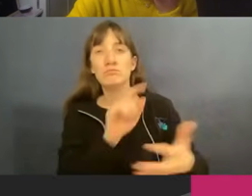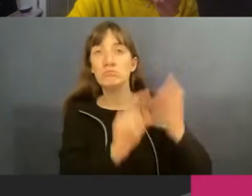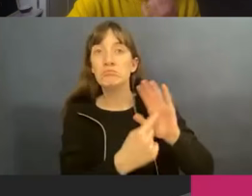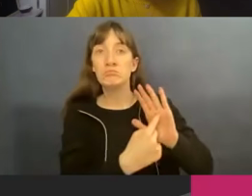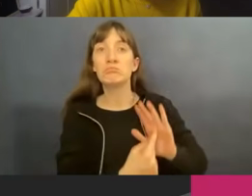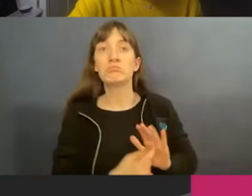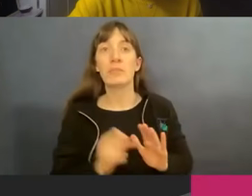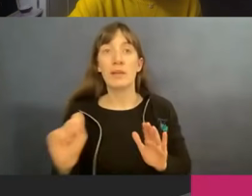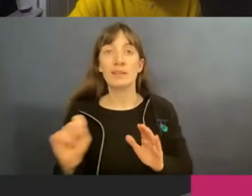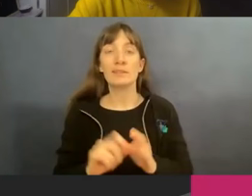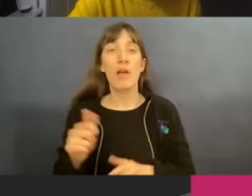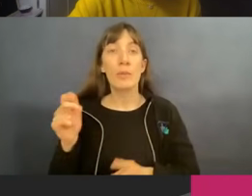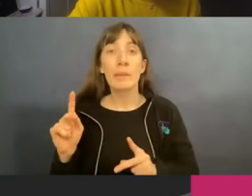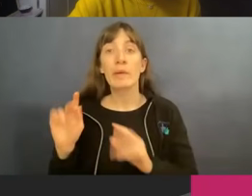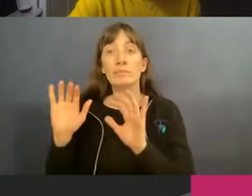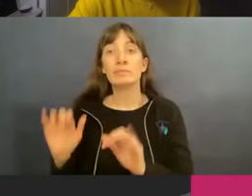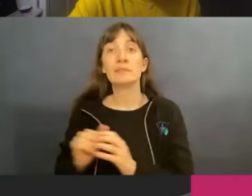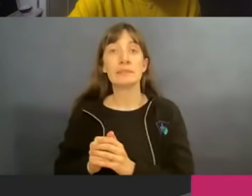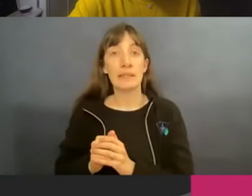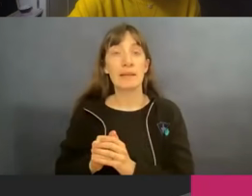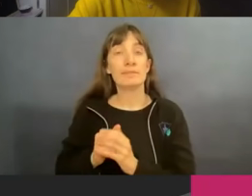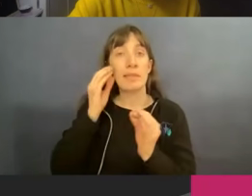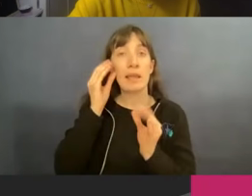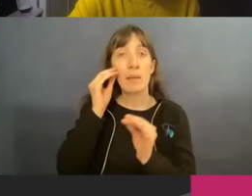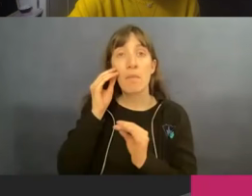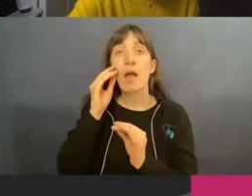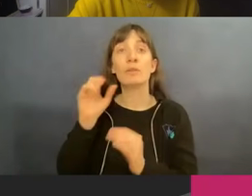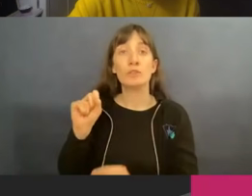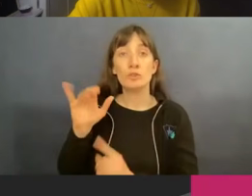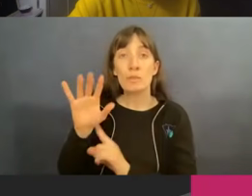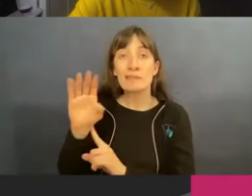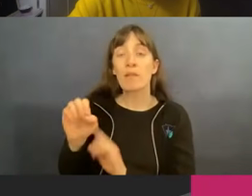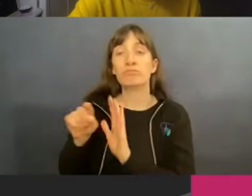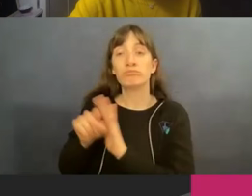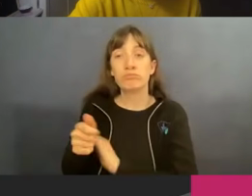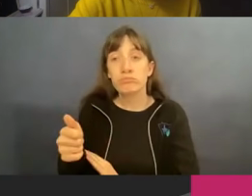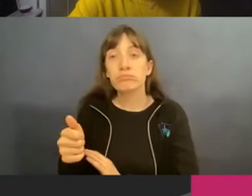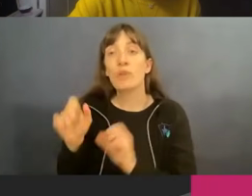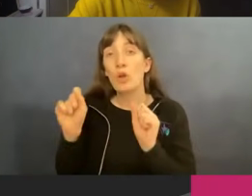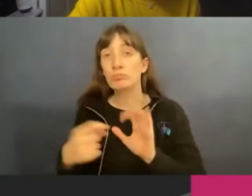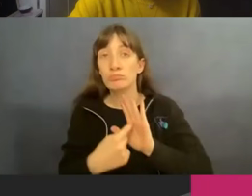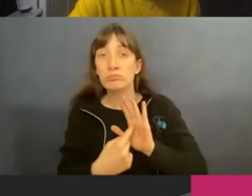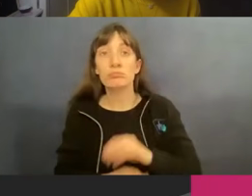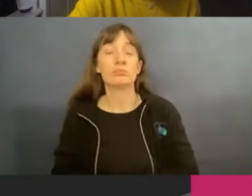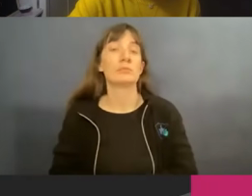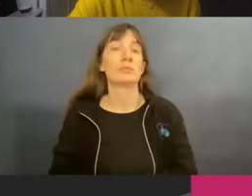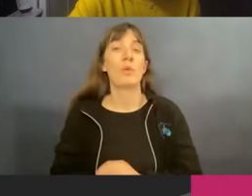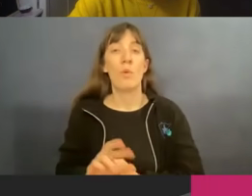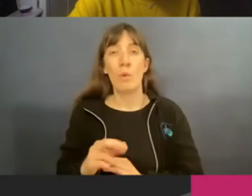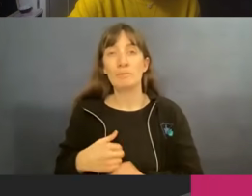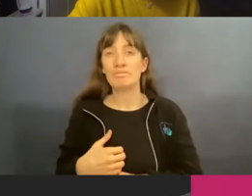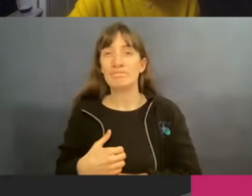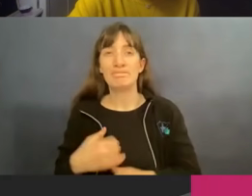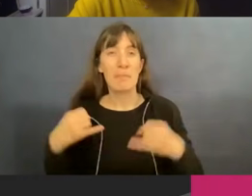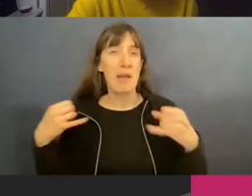also saying that suicide ideation might be things that could be an indicator. Maybe poor boundaries with other